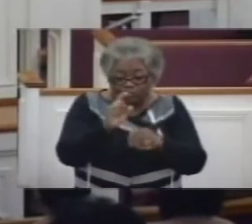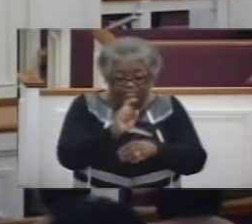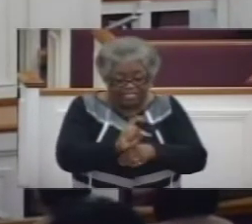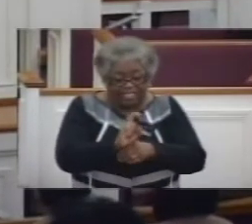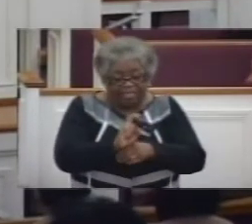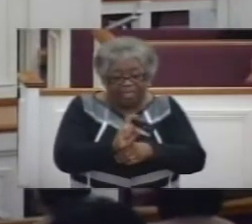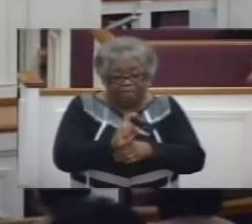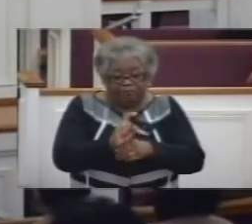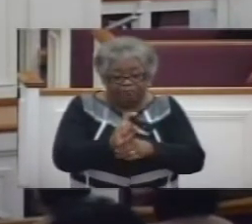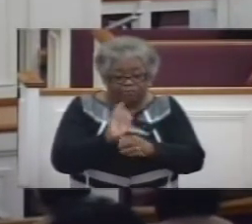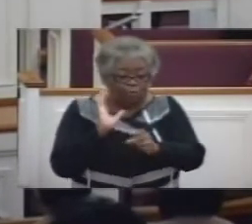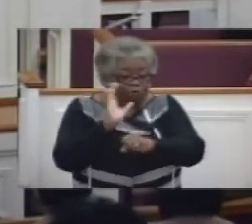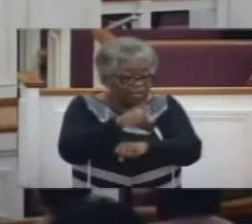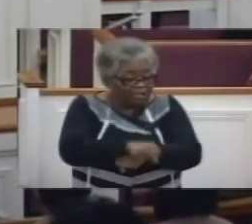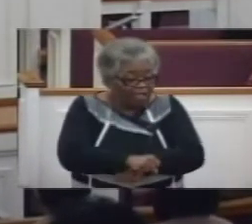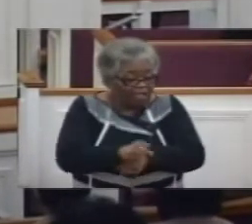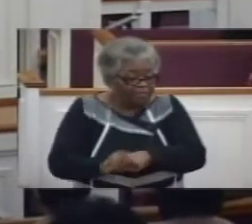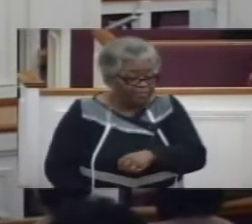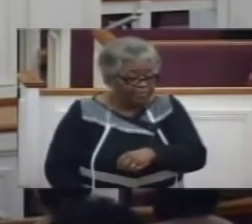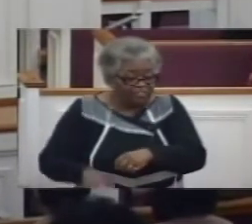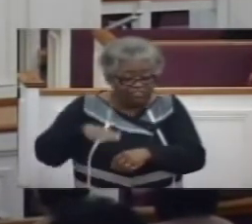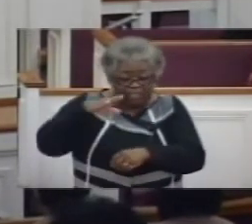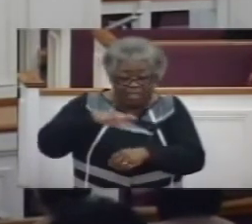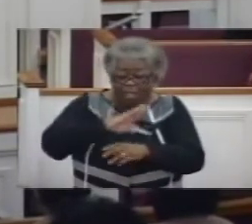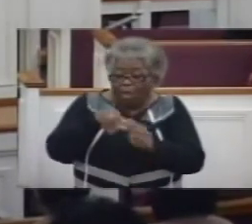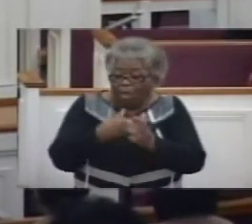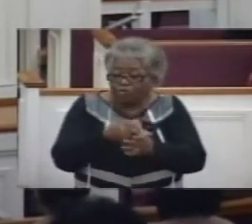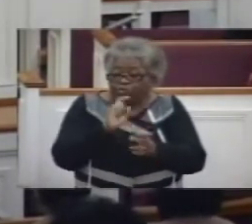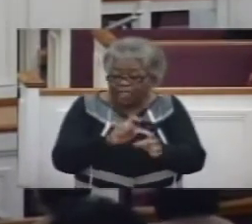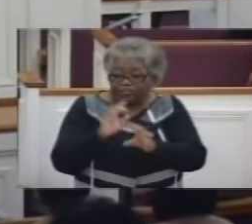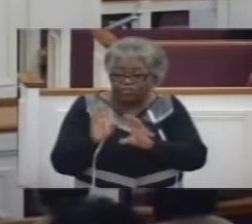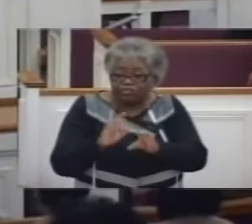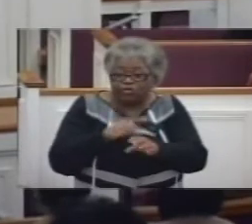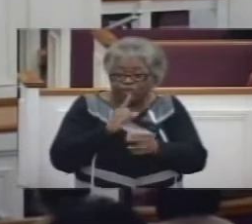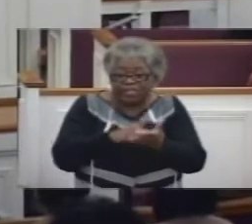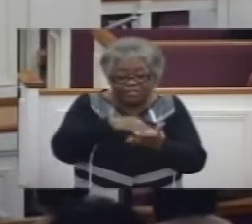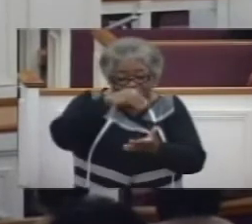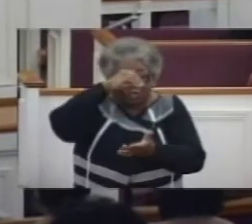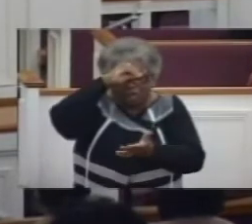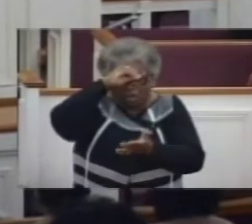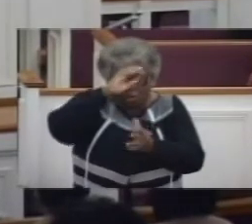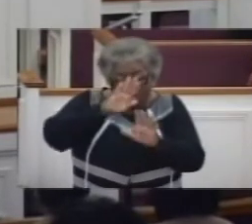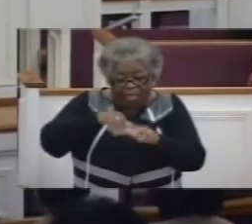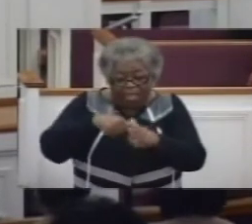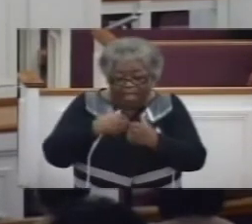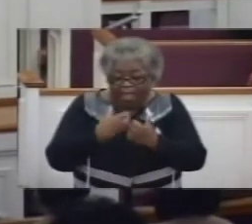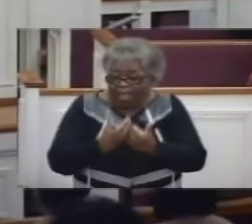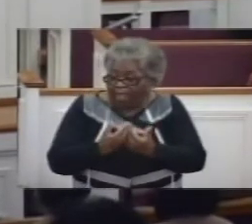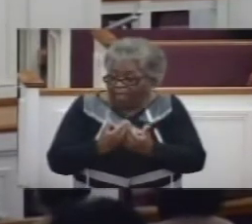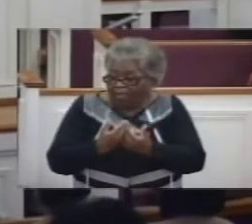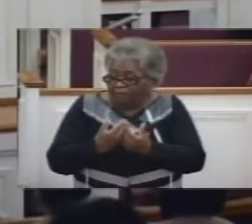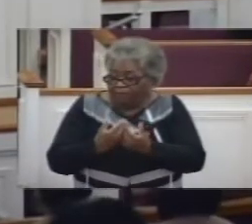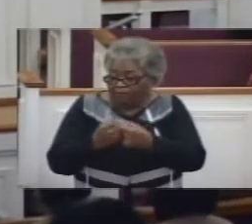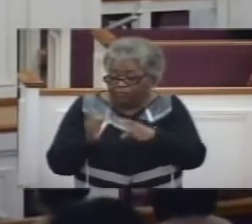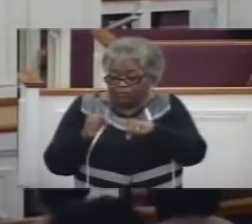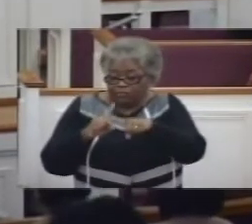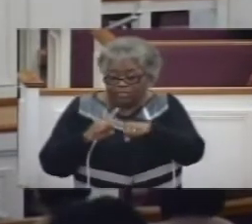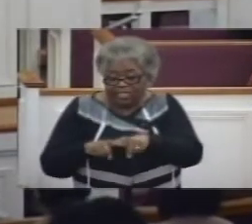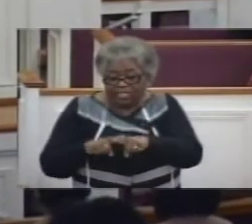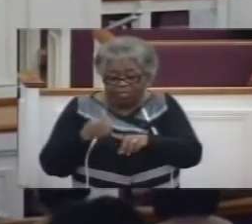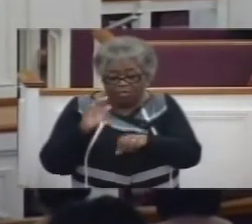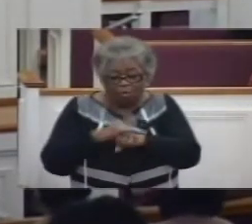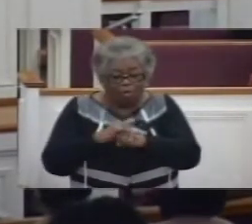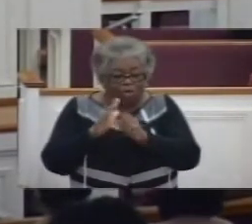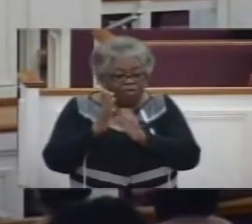need to overcome the giant. All you gotta do is learn how to lean